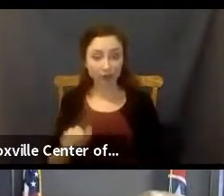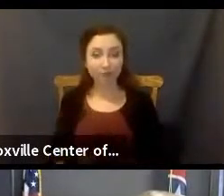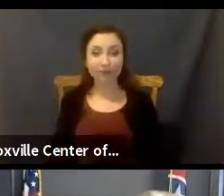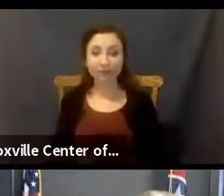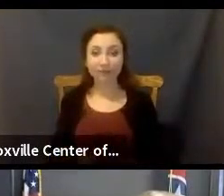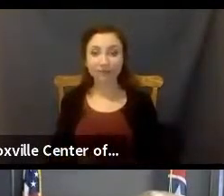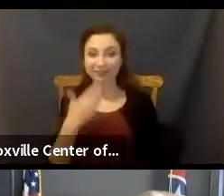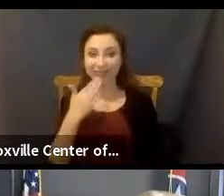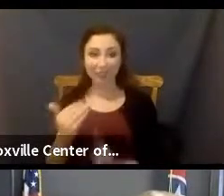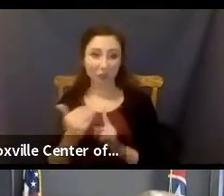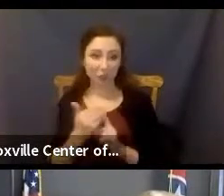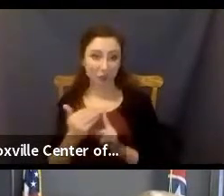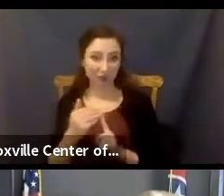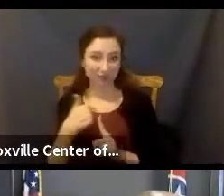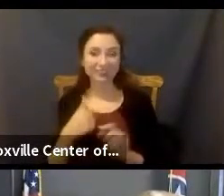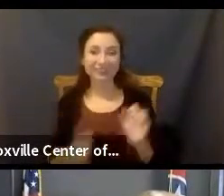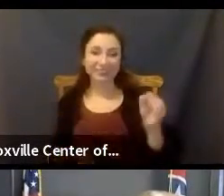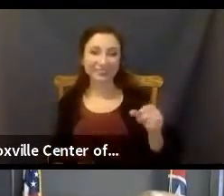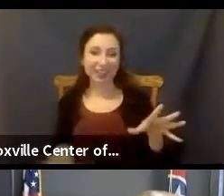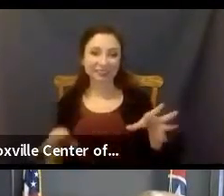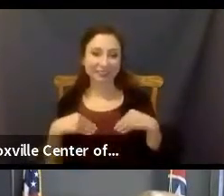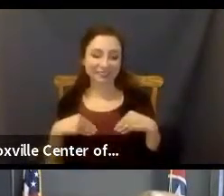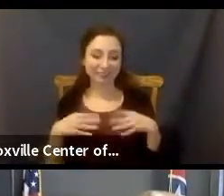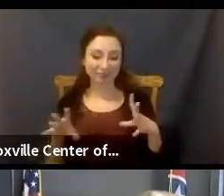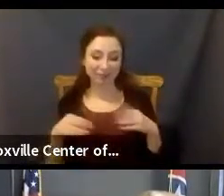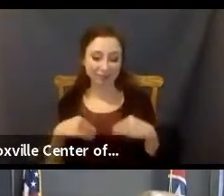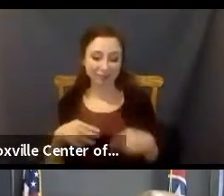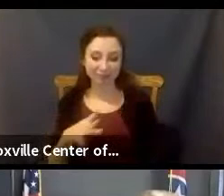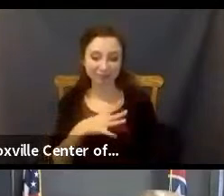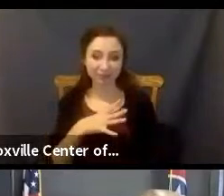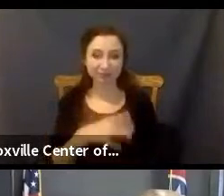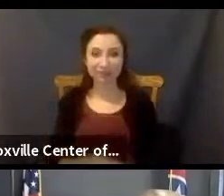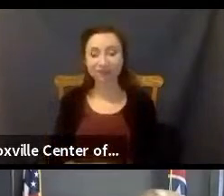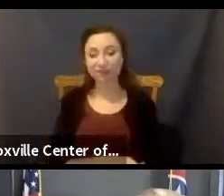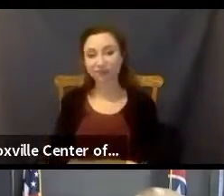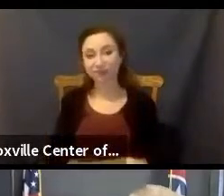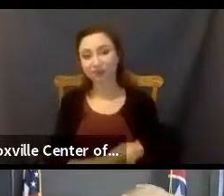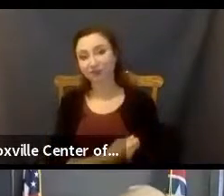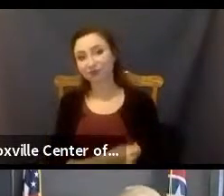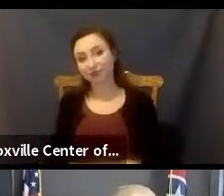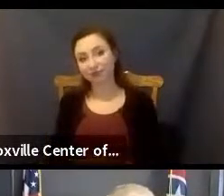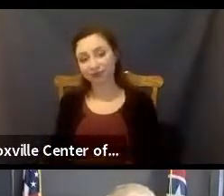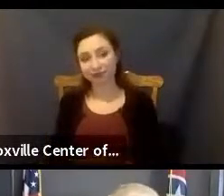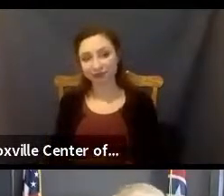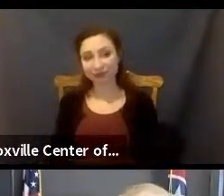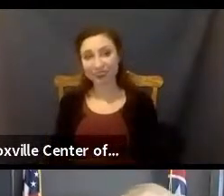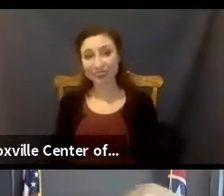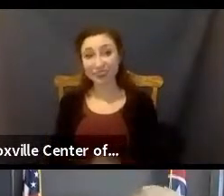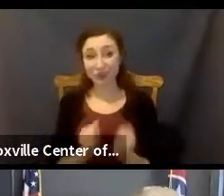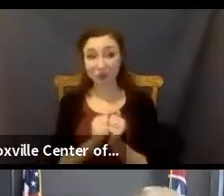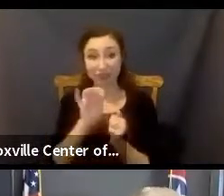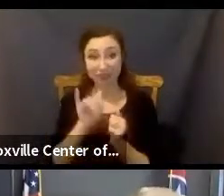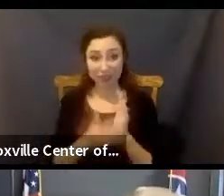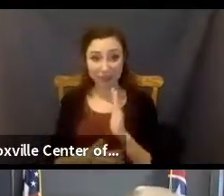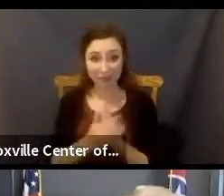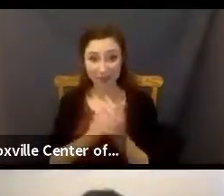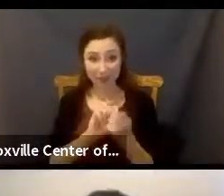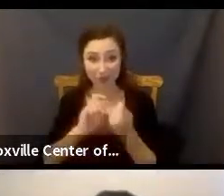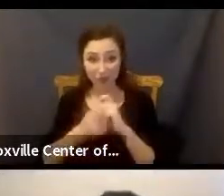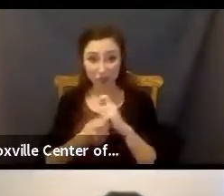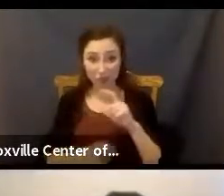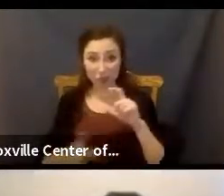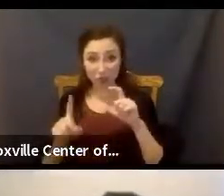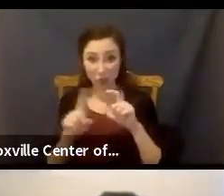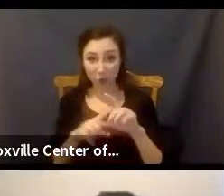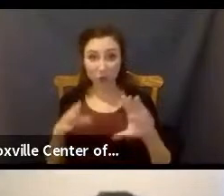Thank you for the reminder. Yes, that's fine with me. Okay. So with that amendment, changing that word to